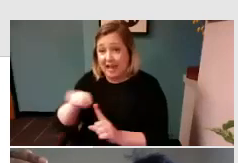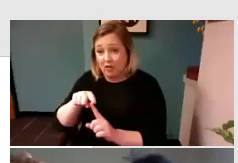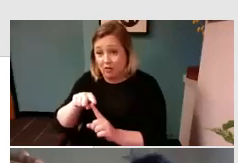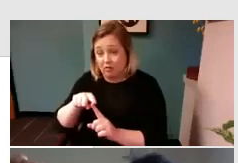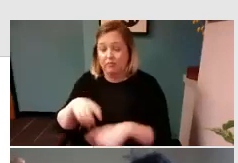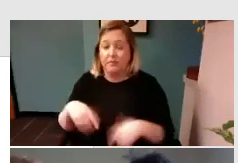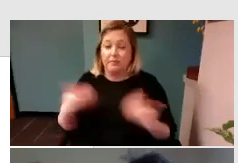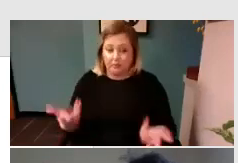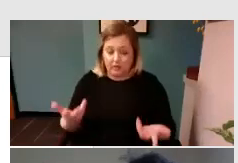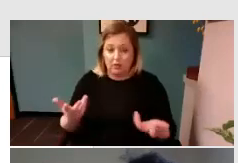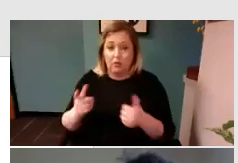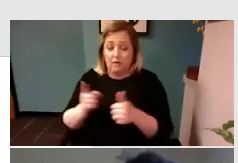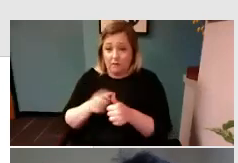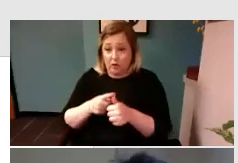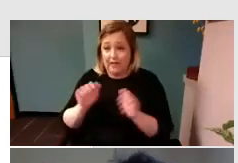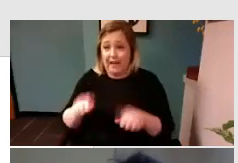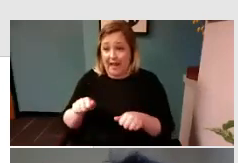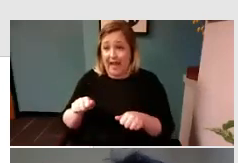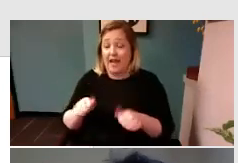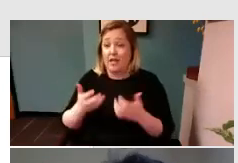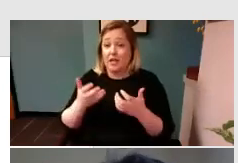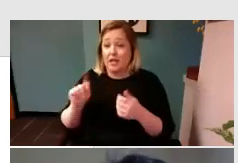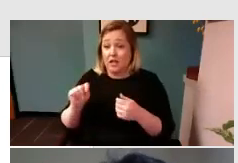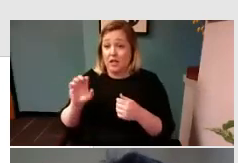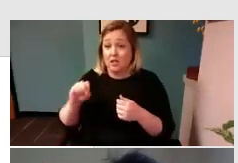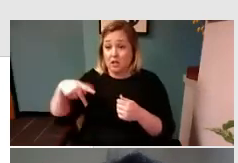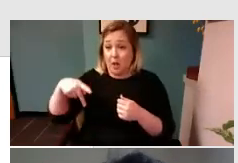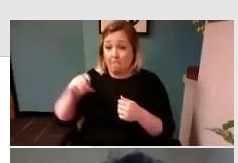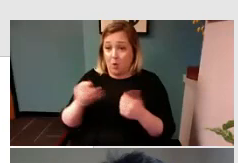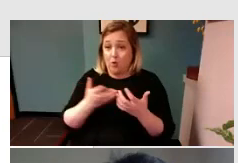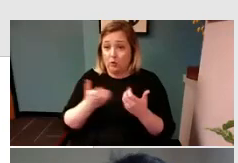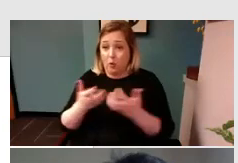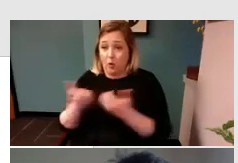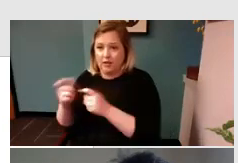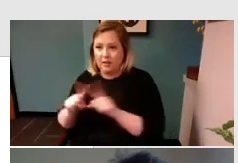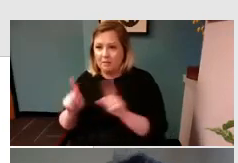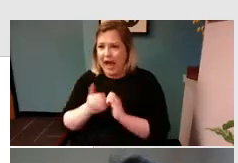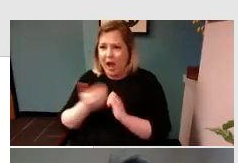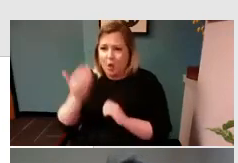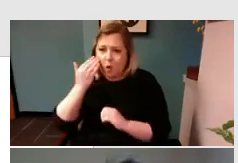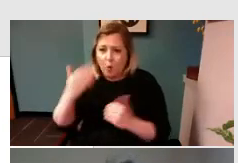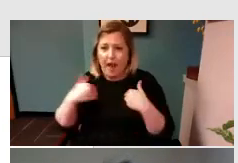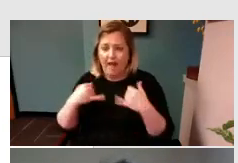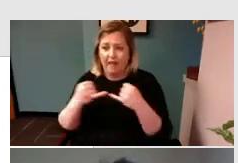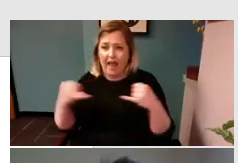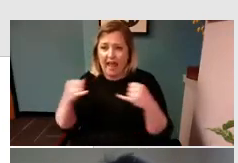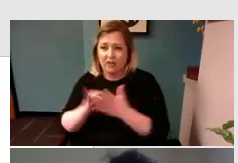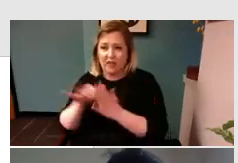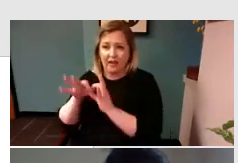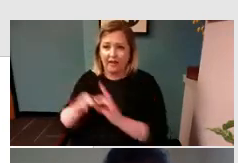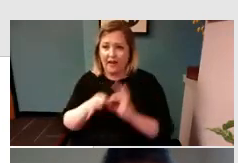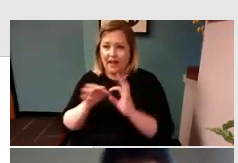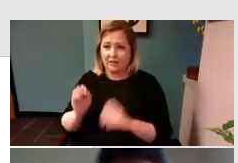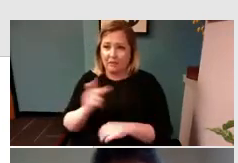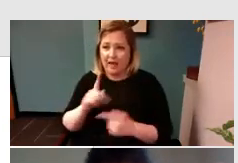particular set of nodes, but how do I know that there is an edge that connects back to the parent? So now we will discuss that. But before I